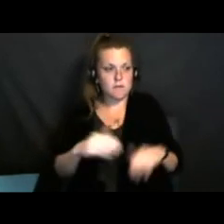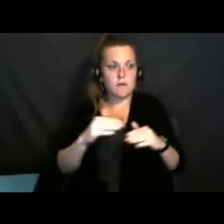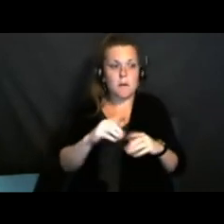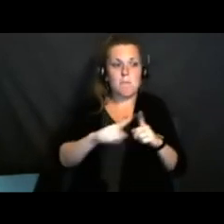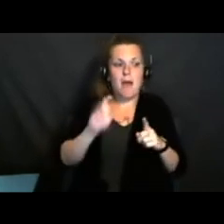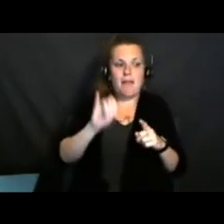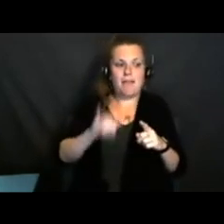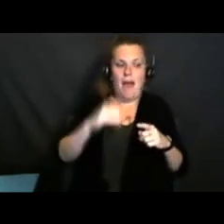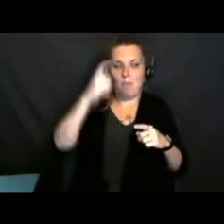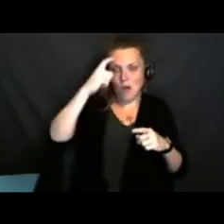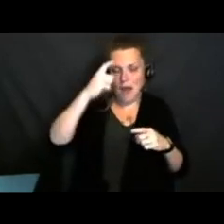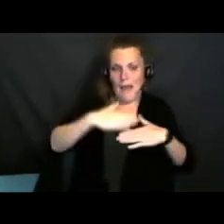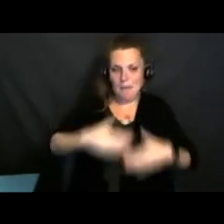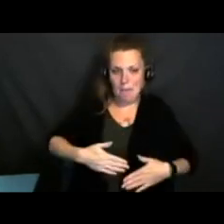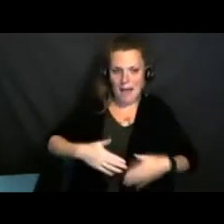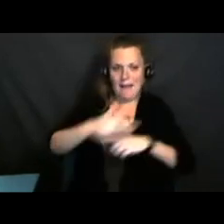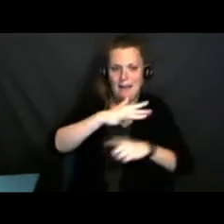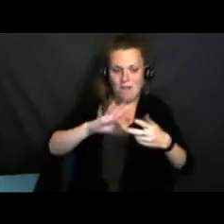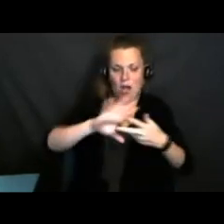soft assembly is emerging during,